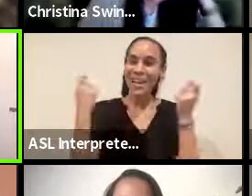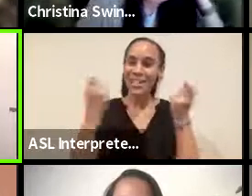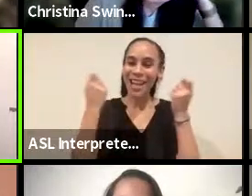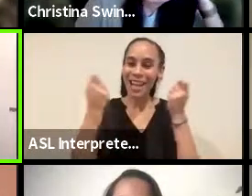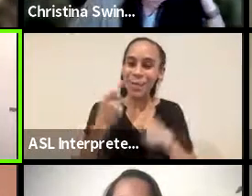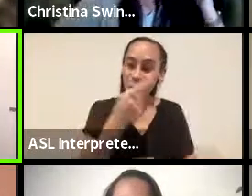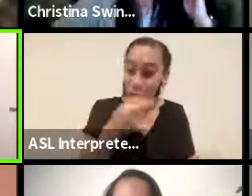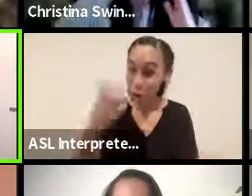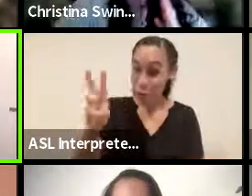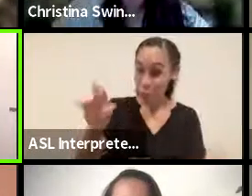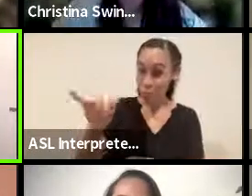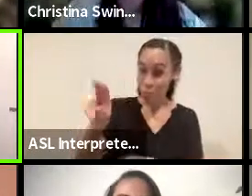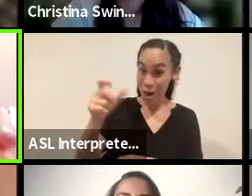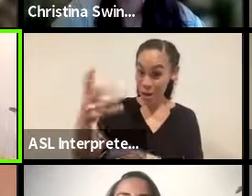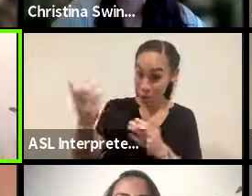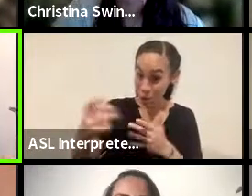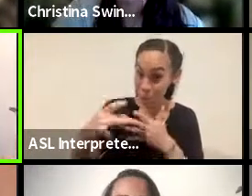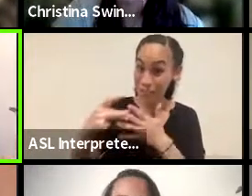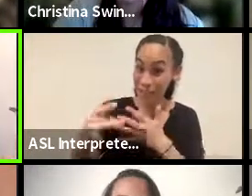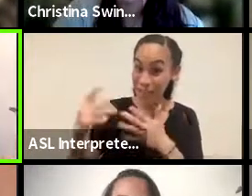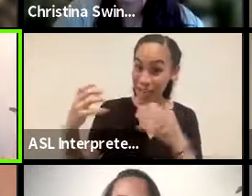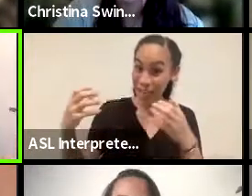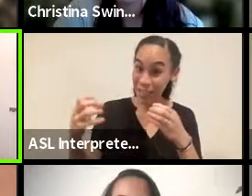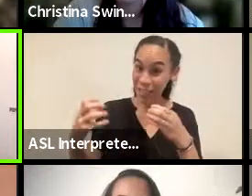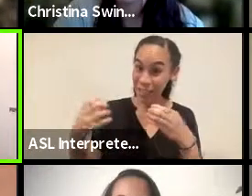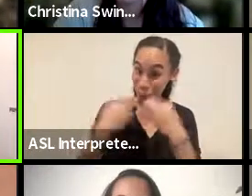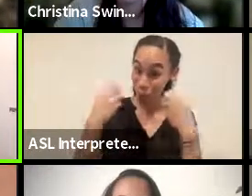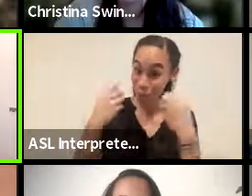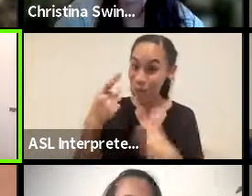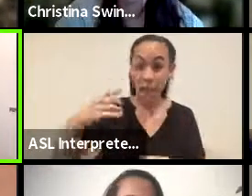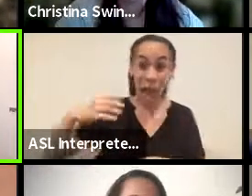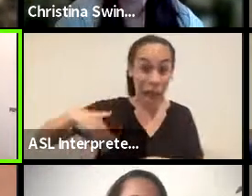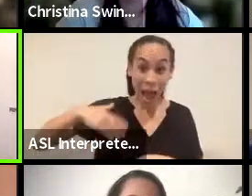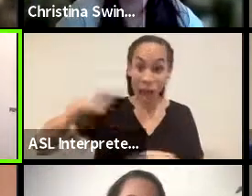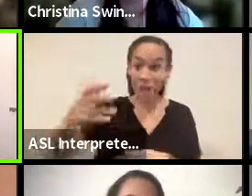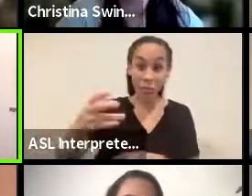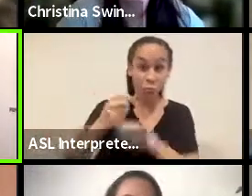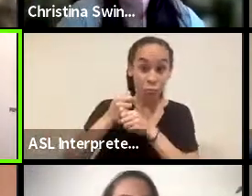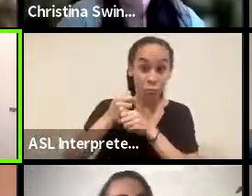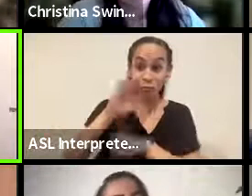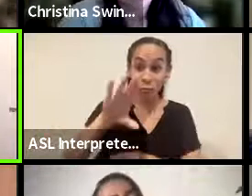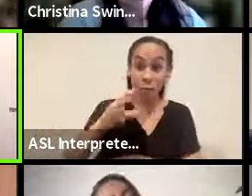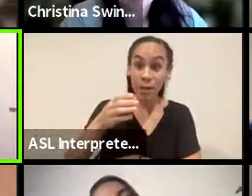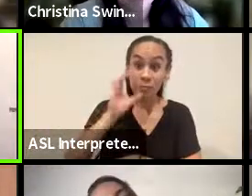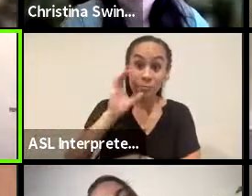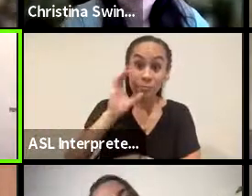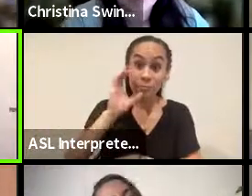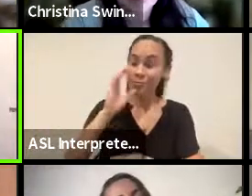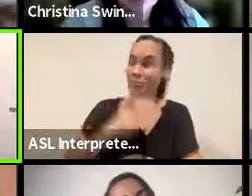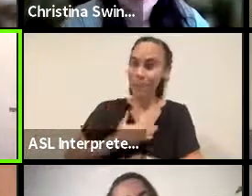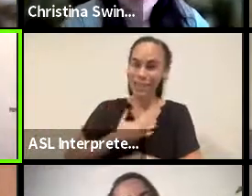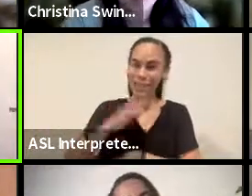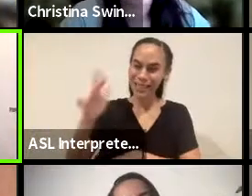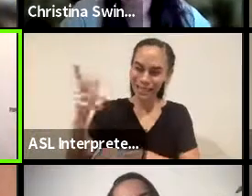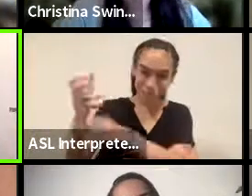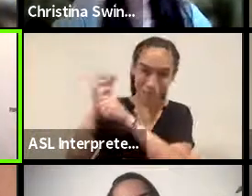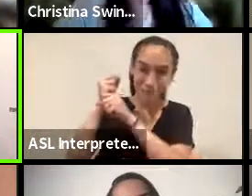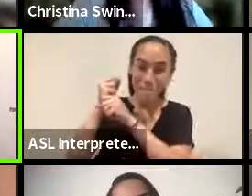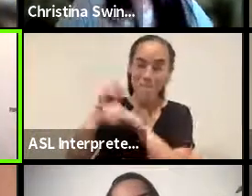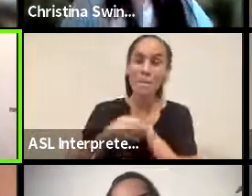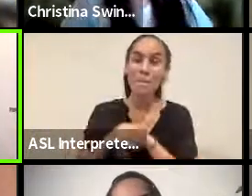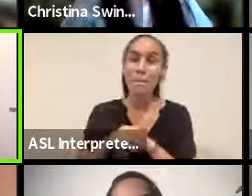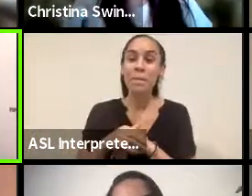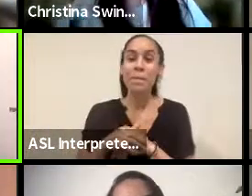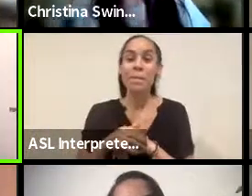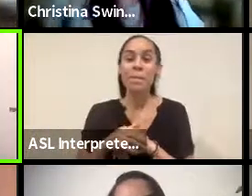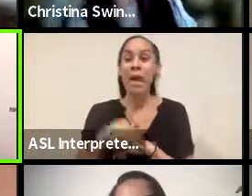Wayne to lead the toast. But if you haven't already grabbed your beverage of choice, please run and grab it now. I should tell you, I